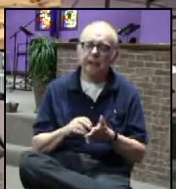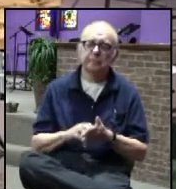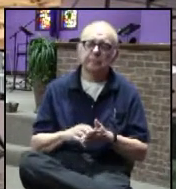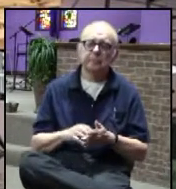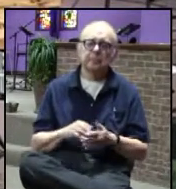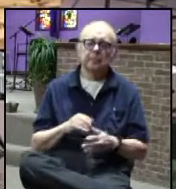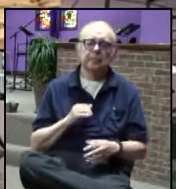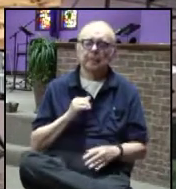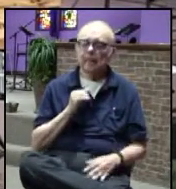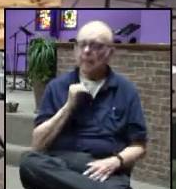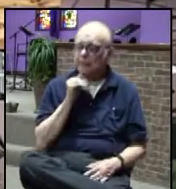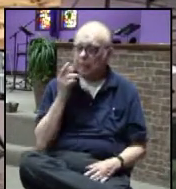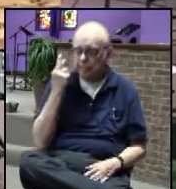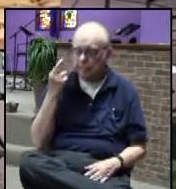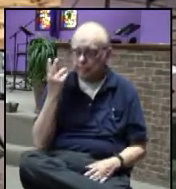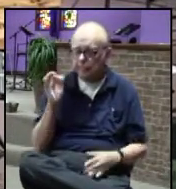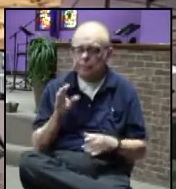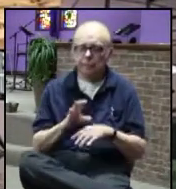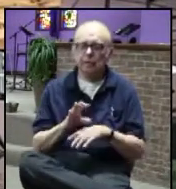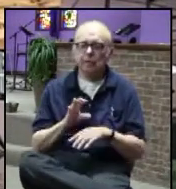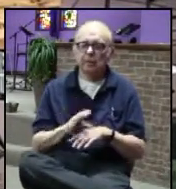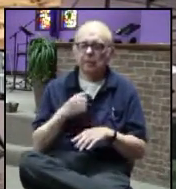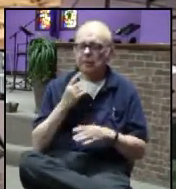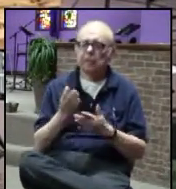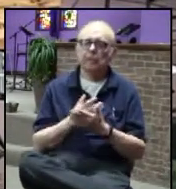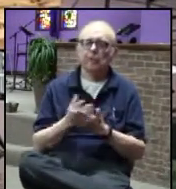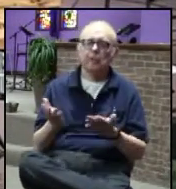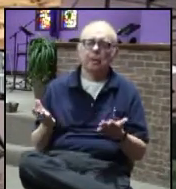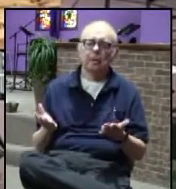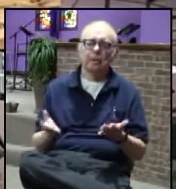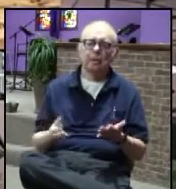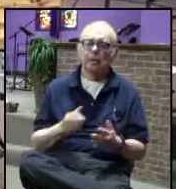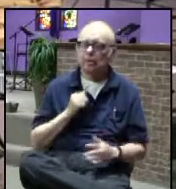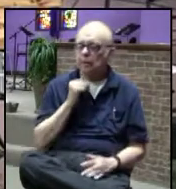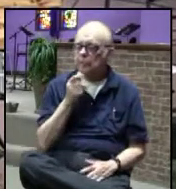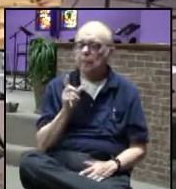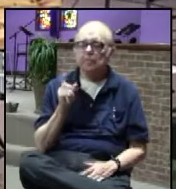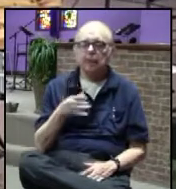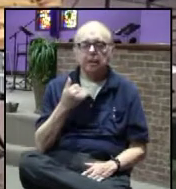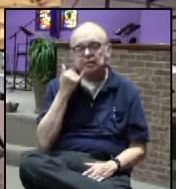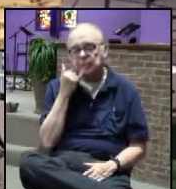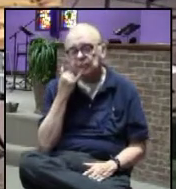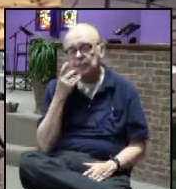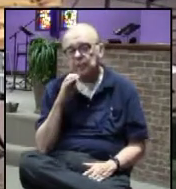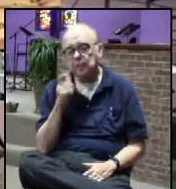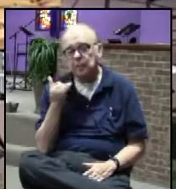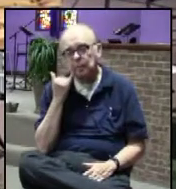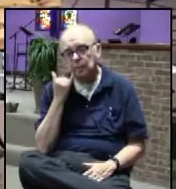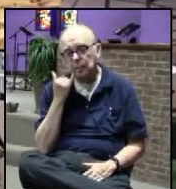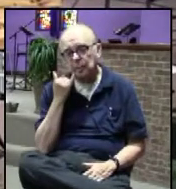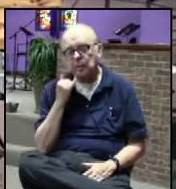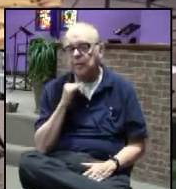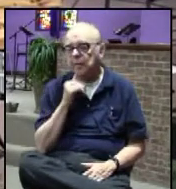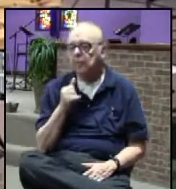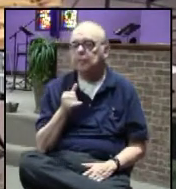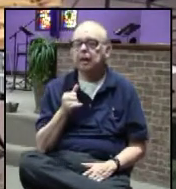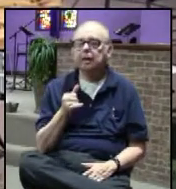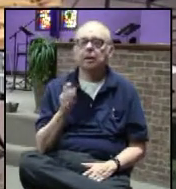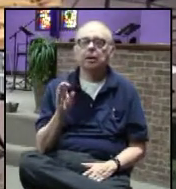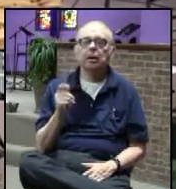That is not what the church is here for. May I say this to y'all? You don't need a cell phone. You don't need cable